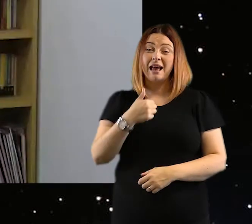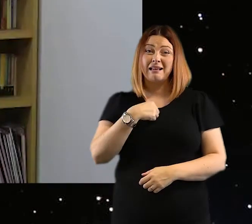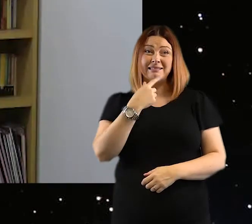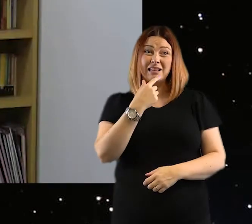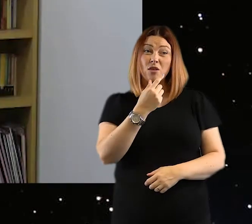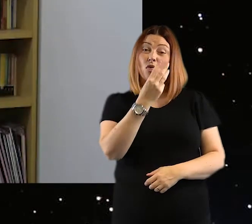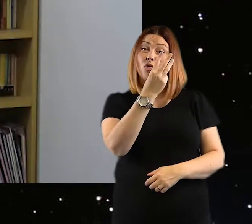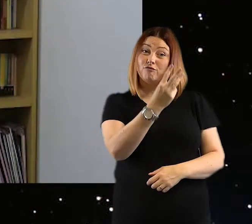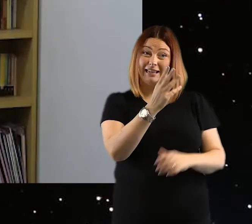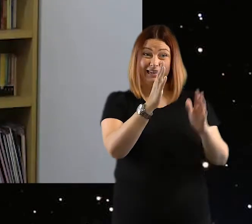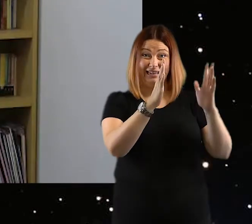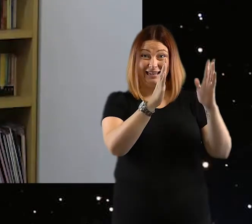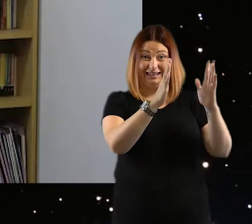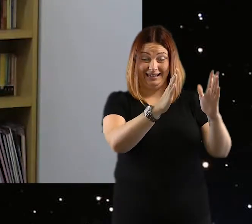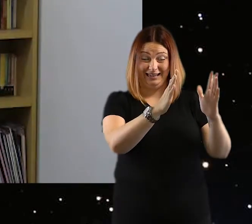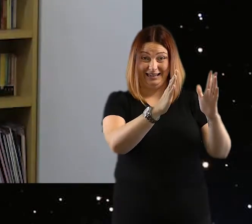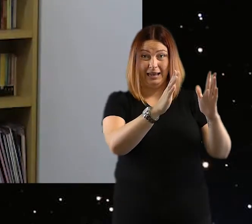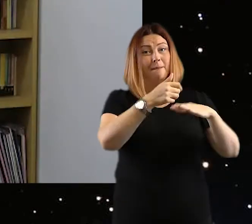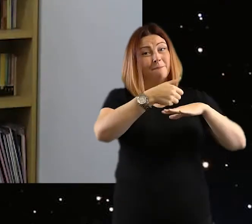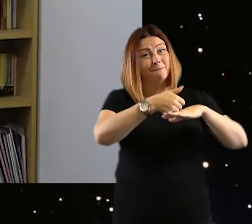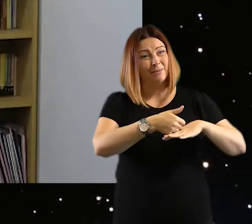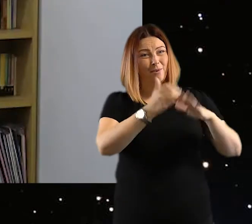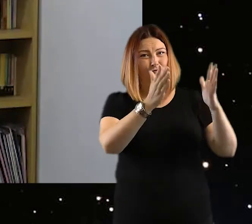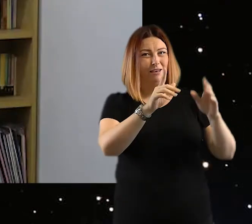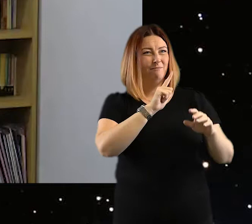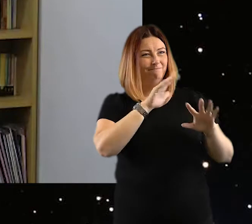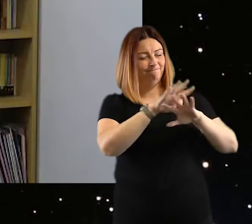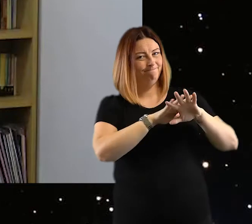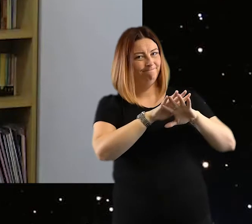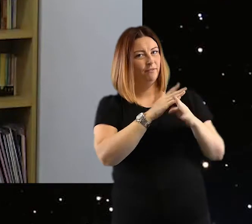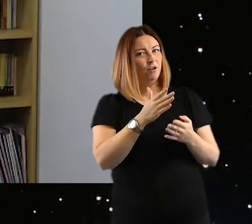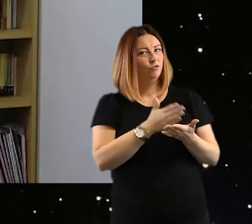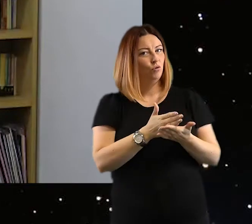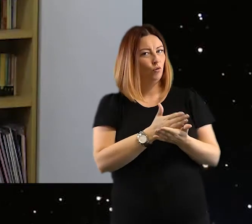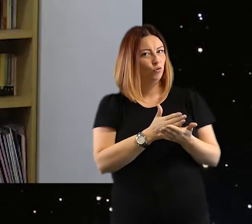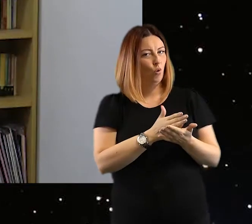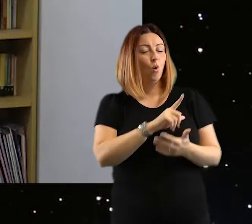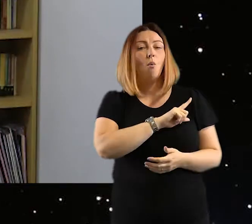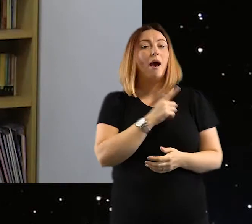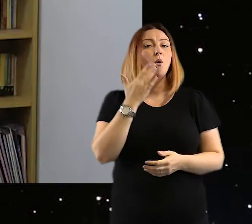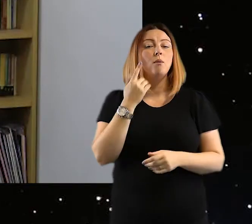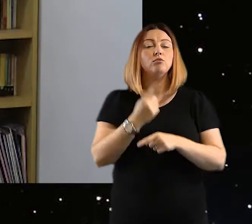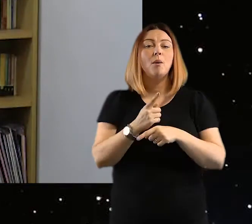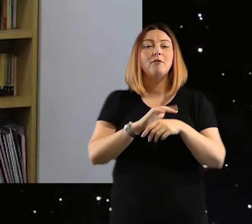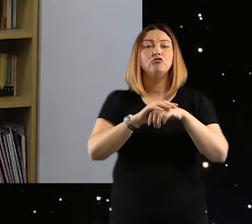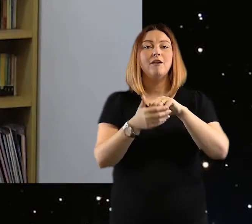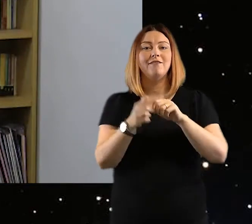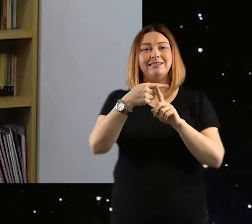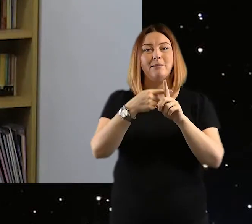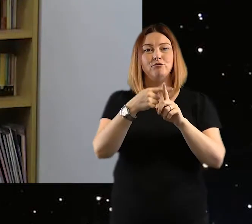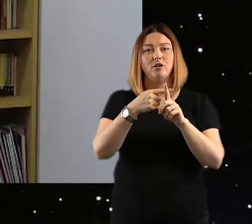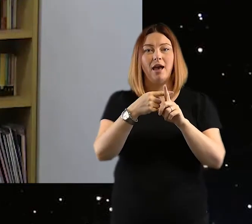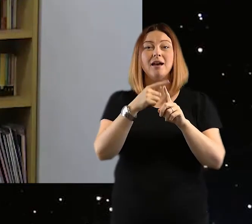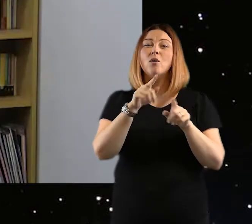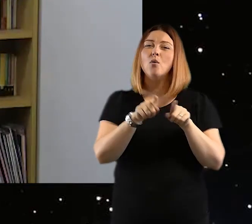3 because this is a little kind of a woolly, because when we want to talk about surface temperatures, we're getting a little bit into the question of what